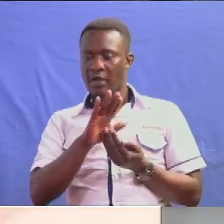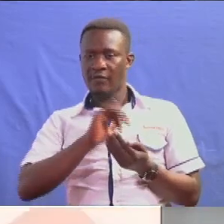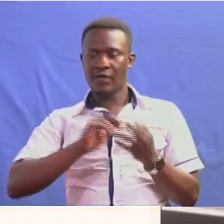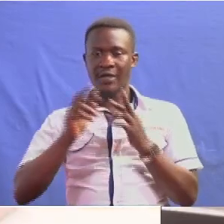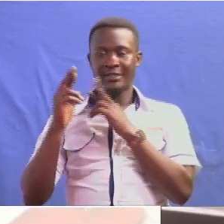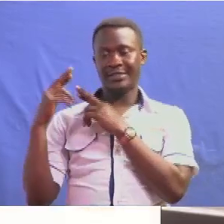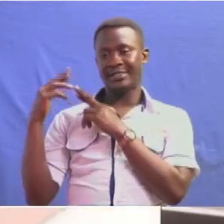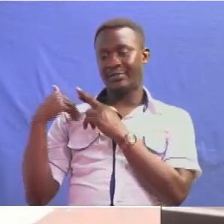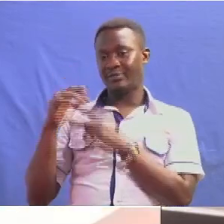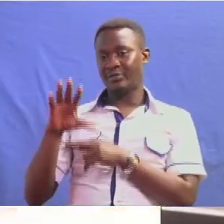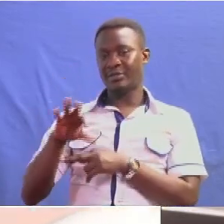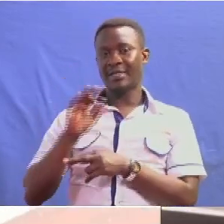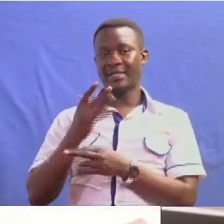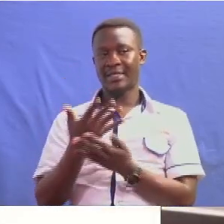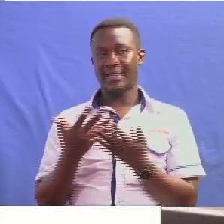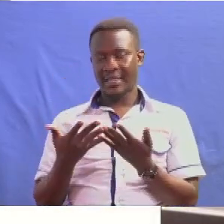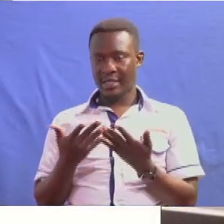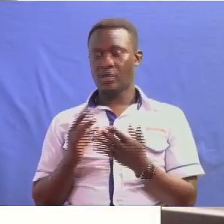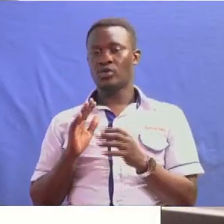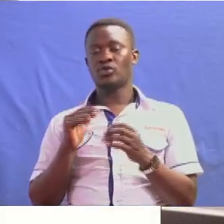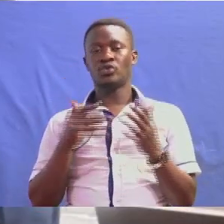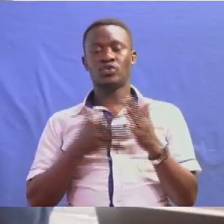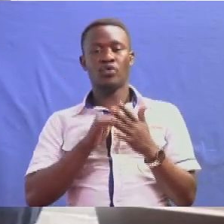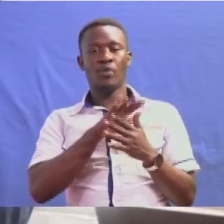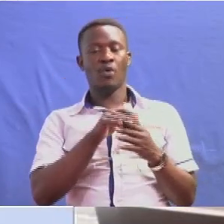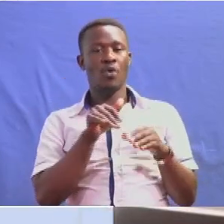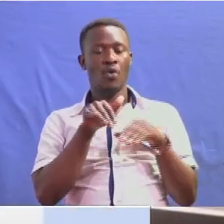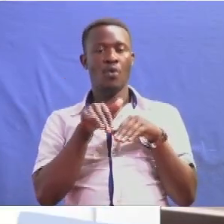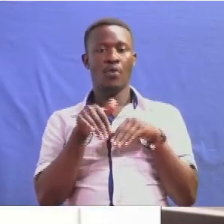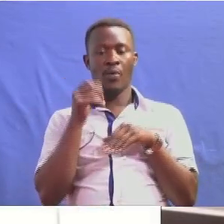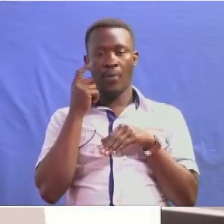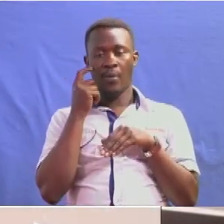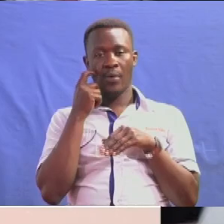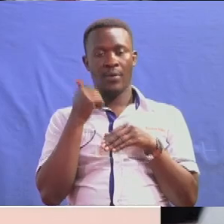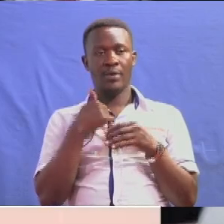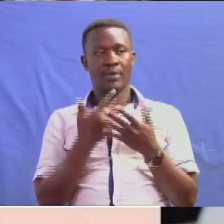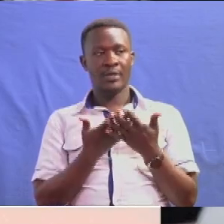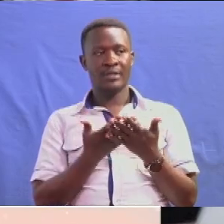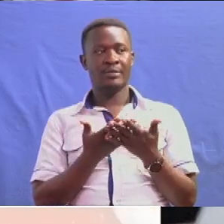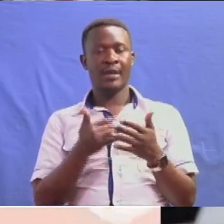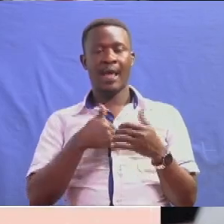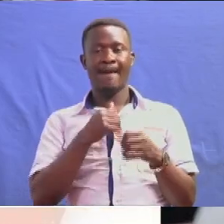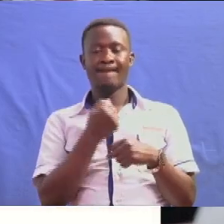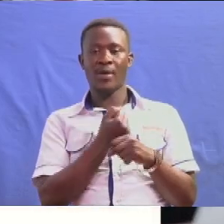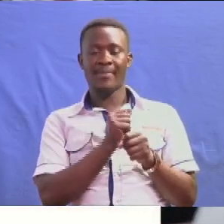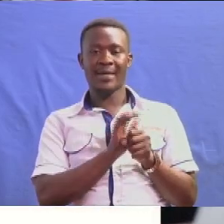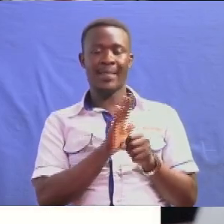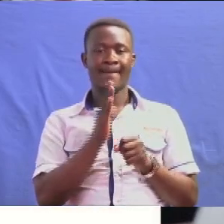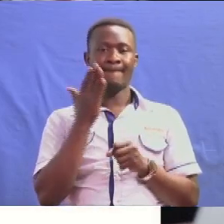kuchukua stakabadhi zao ili kuepusha ucheleweshaji na mrundiko usio wa lazima